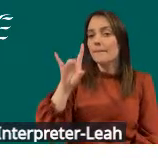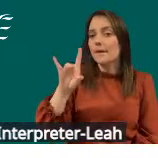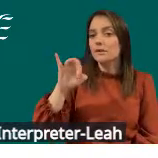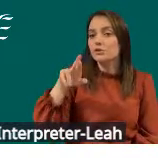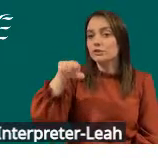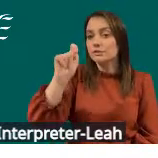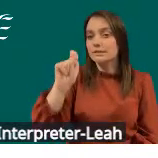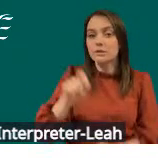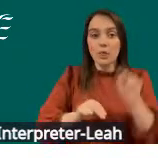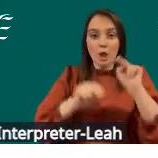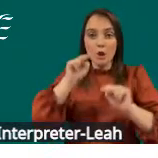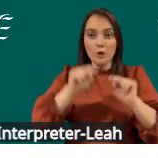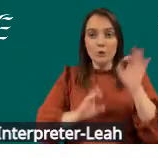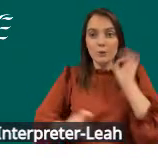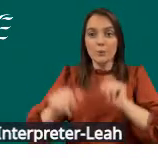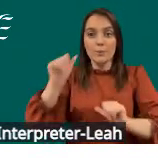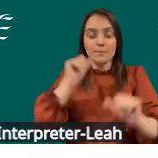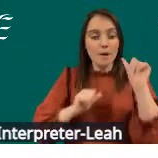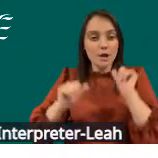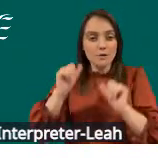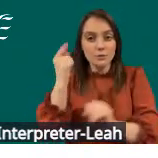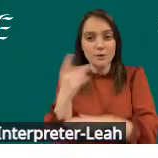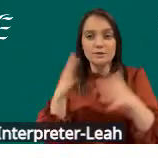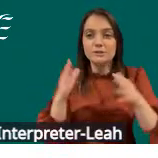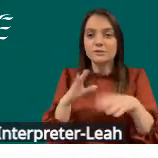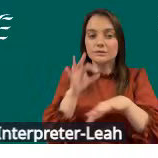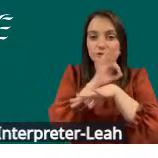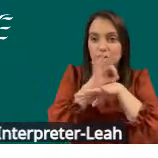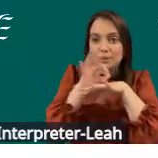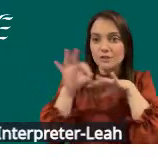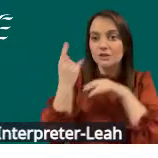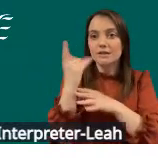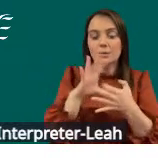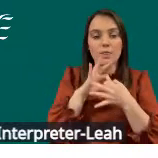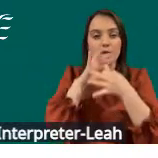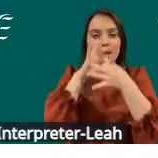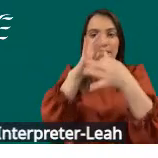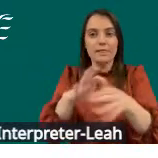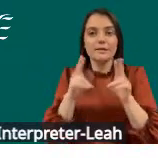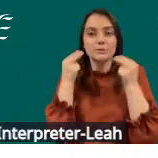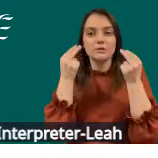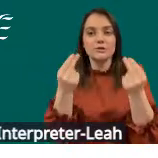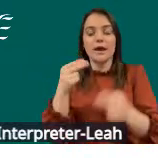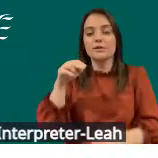new modern HRT that we have, the gentle one that dovetails in with your natural hormones.